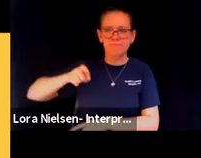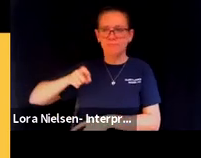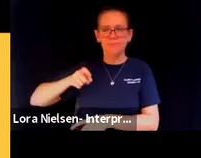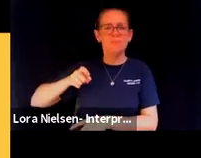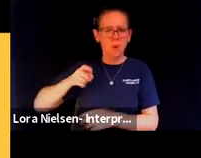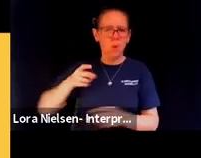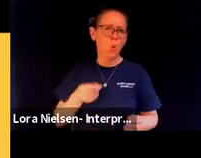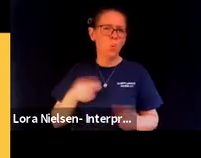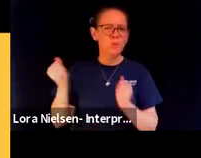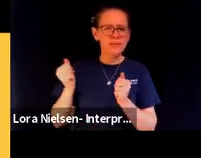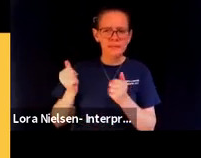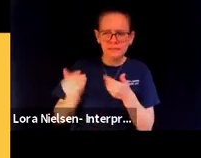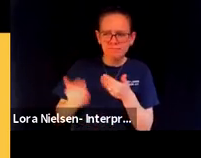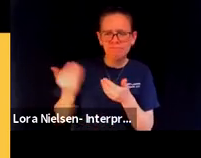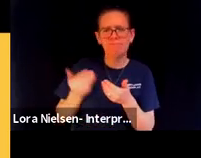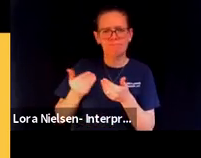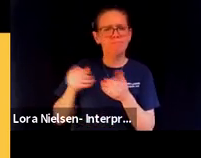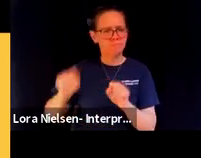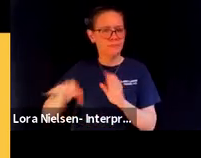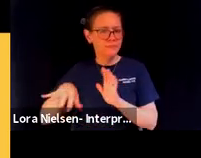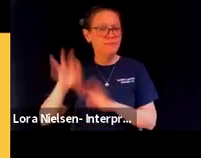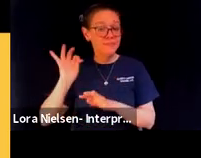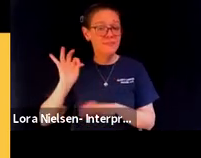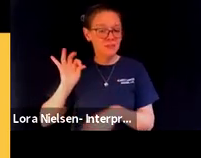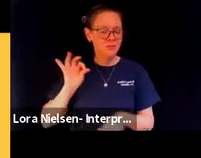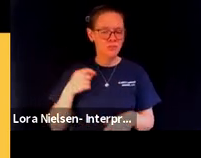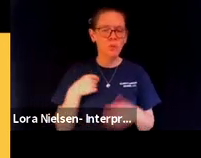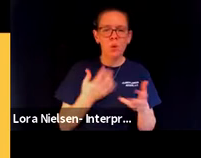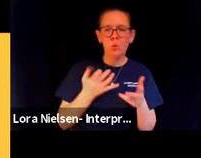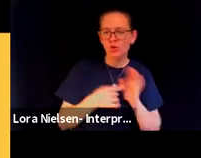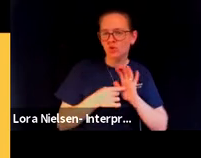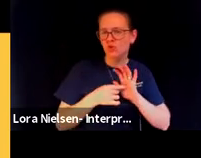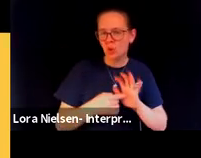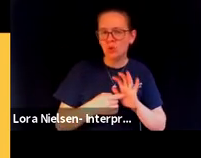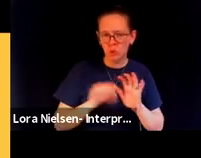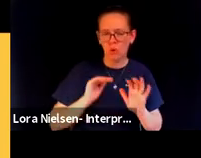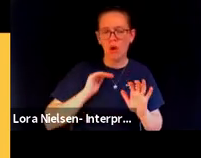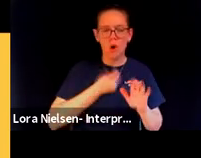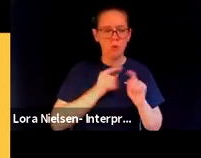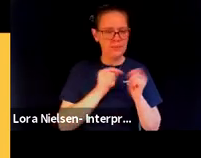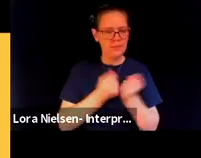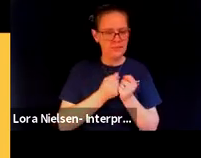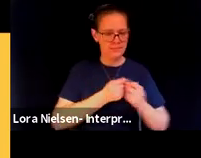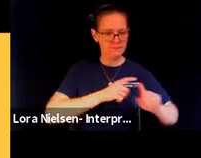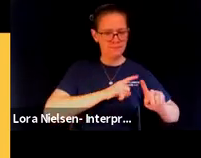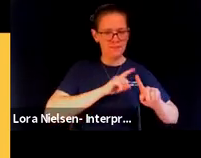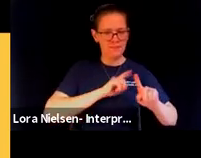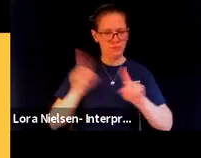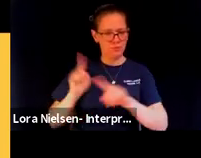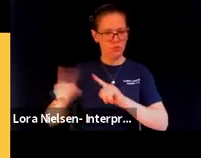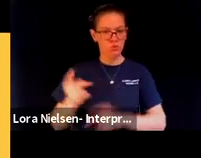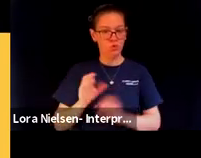way possible. And so that's where I really wanted to show you that we're kind of restructuring our team around kind of these 2 groups. And we're trying to make sure we have